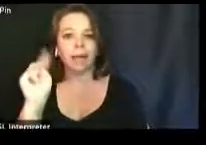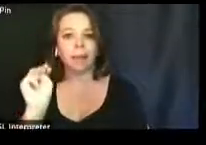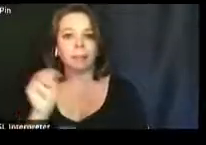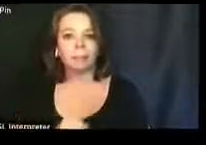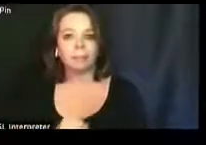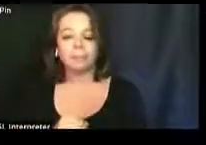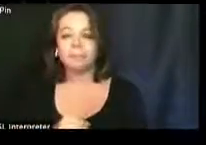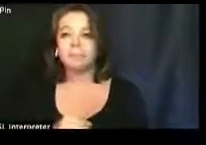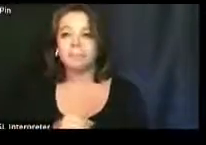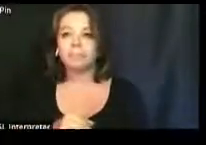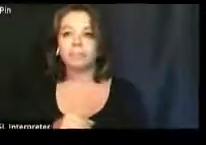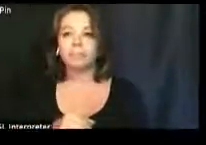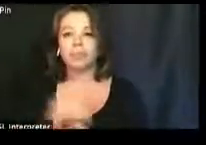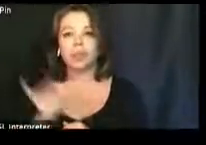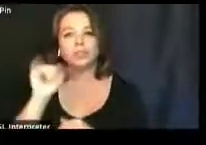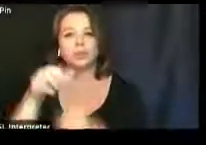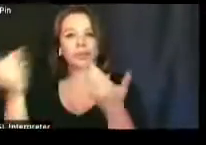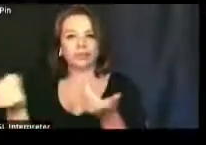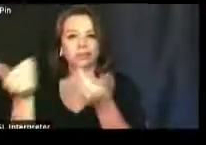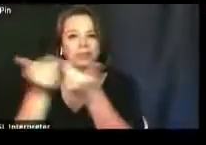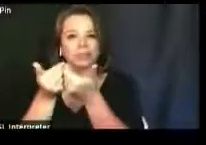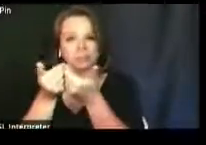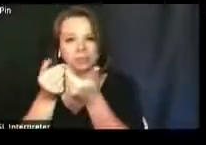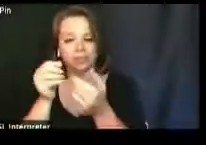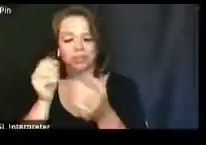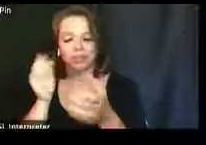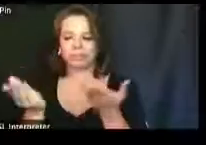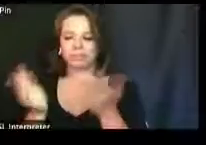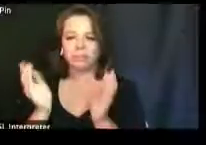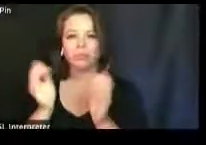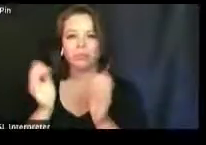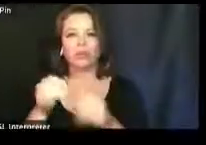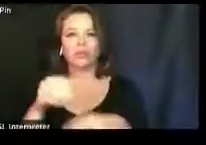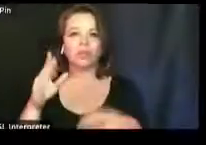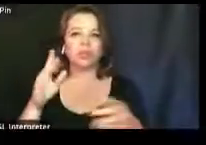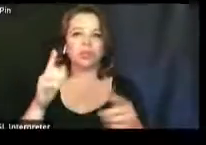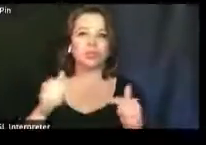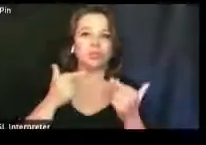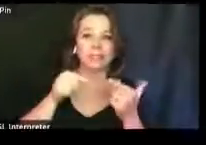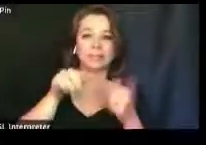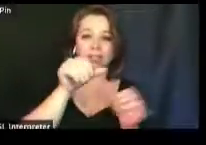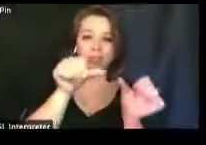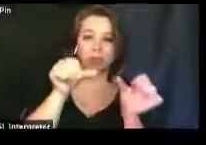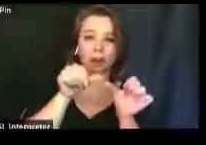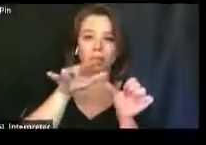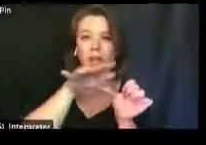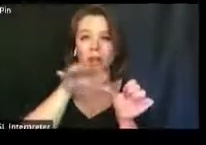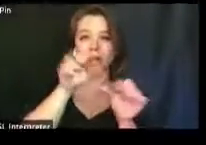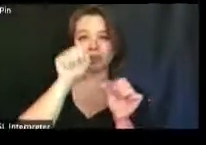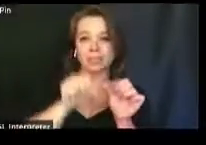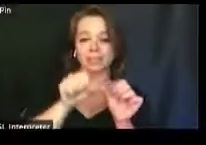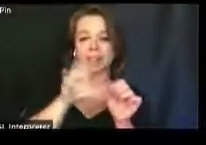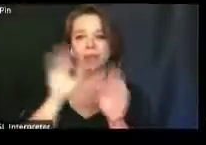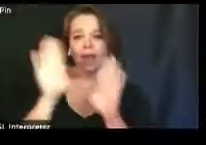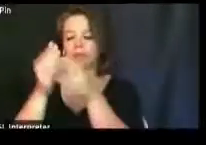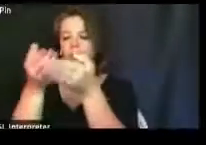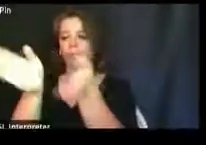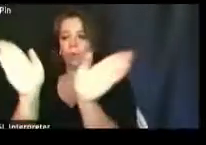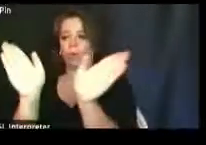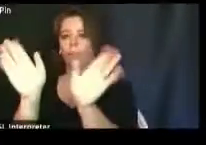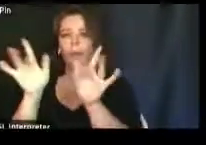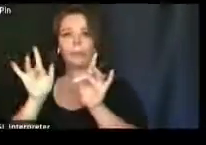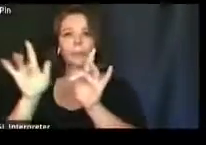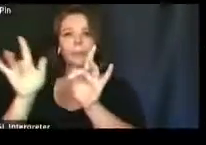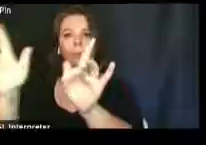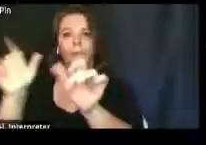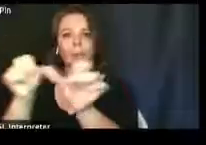the juxtaposition between the residential areas to the south there and this open space, the second largest open